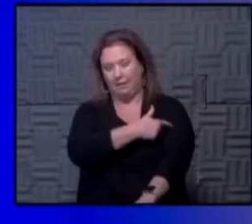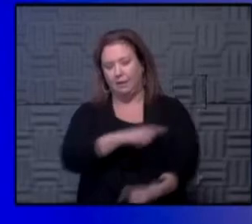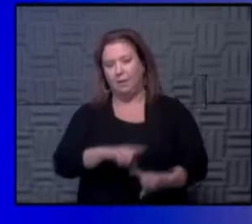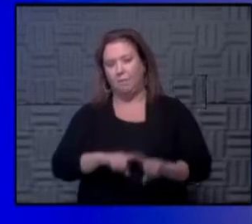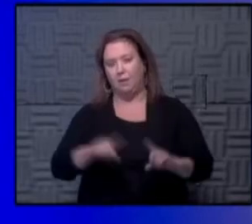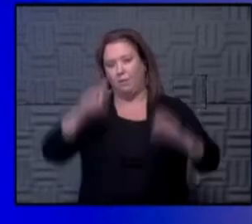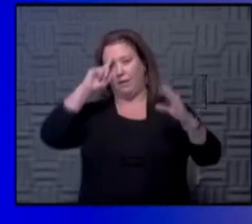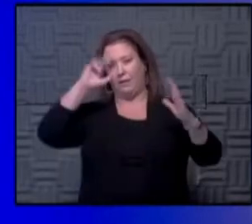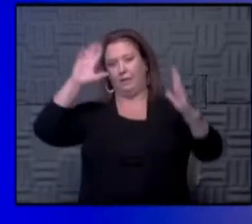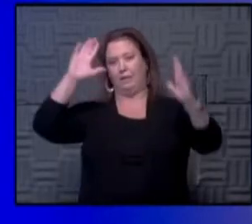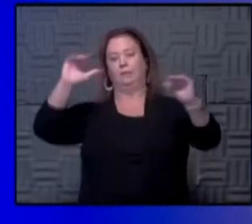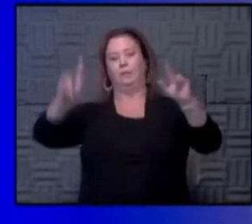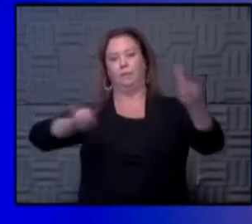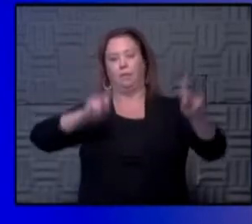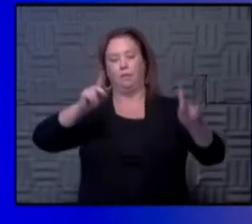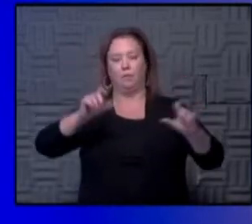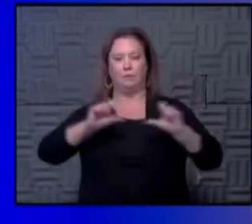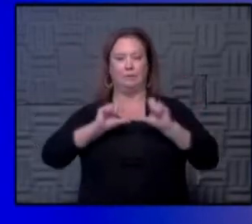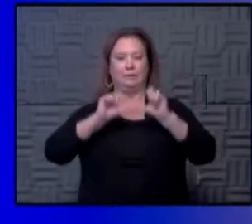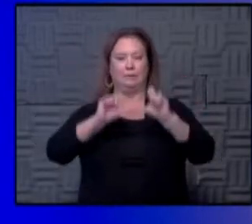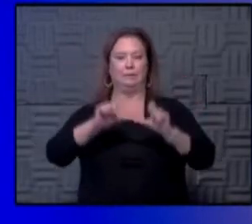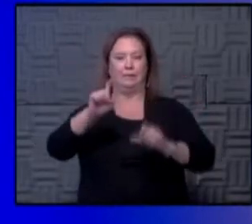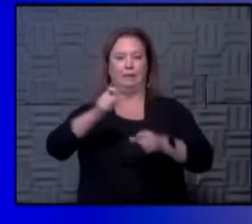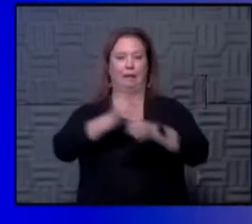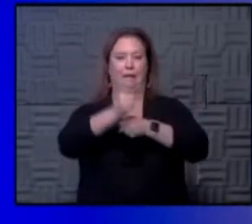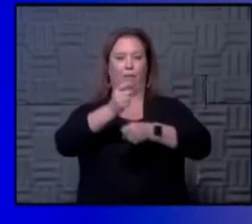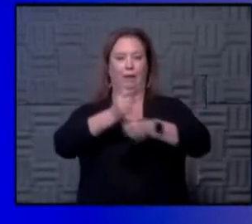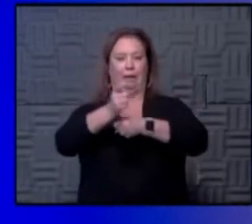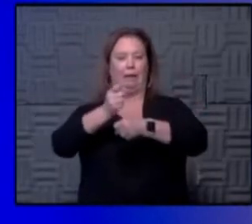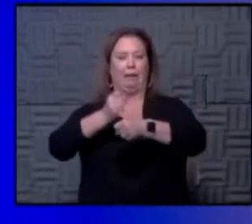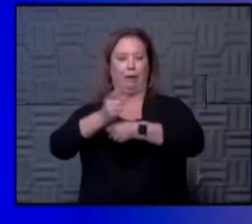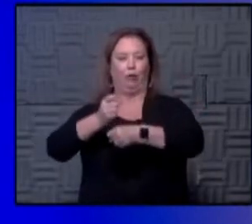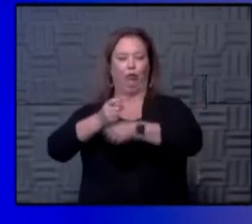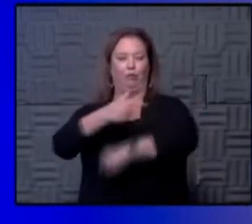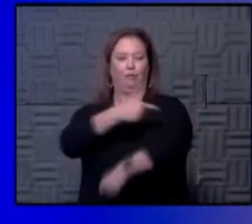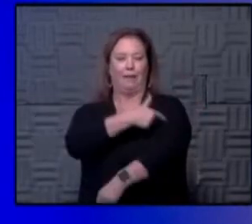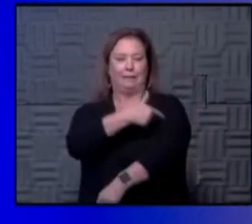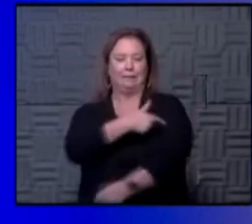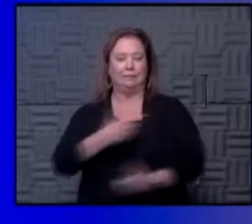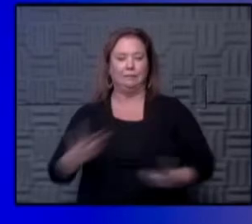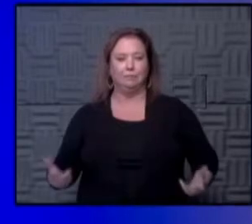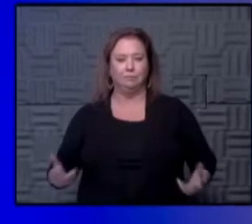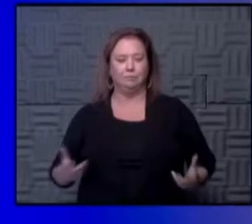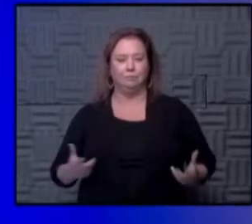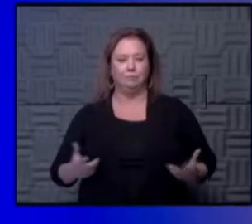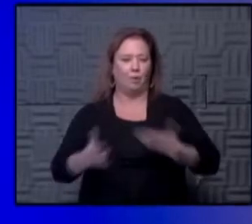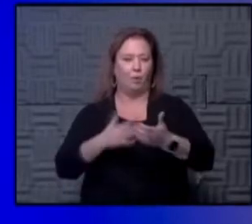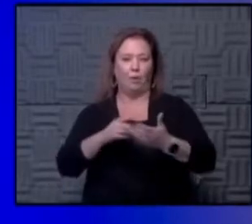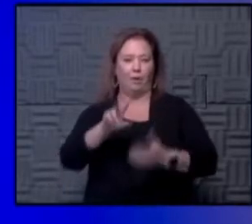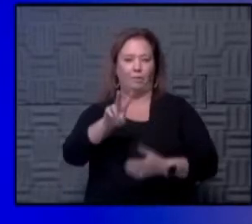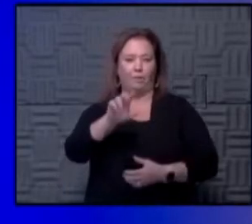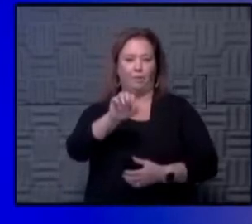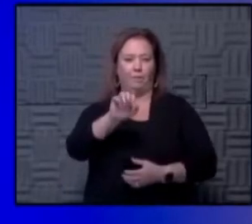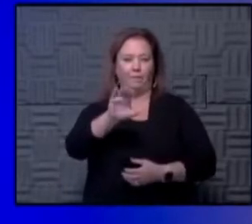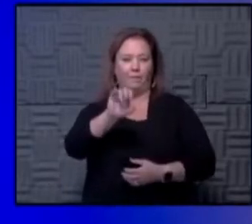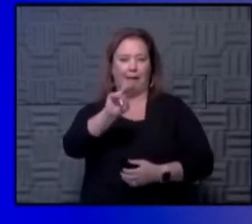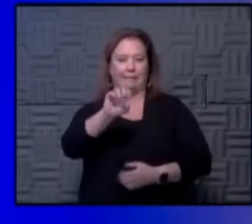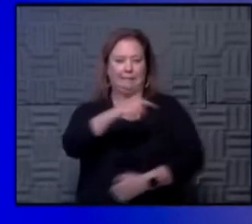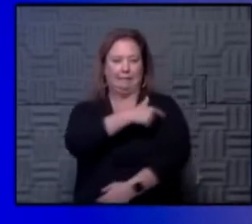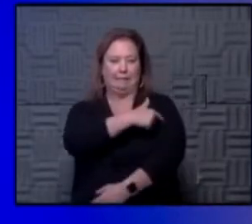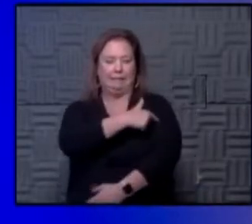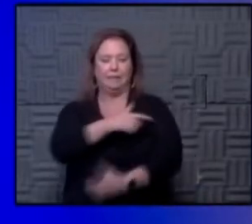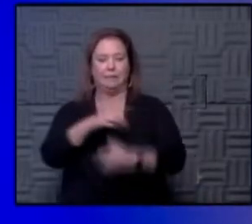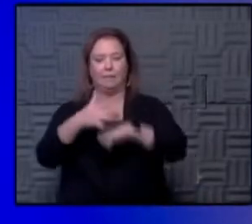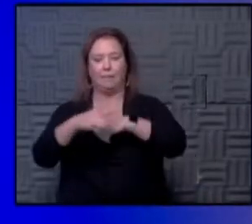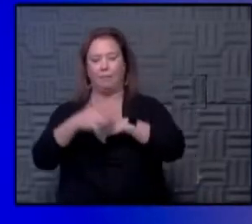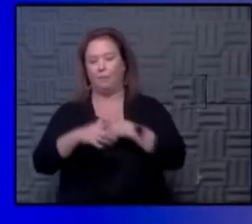do anticipate that people will probably need a yearly booster of this vaccine or whichever vaccine is out there.